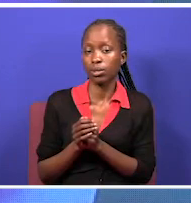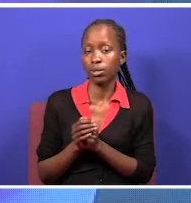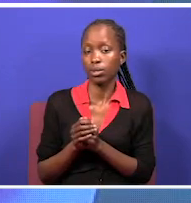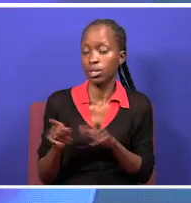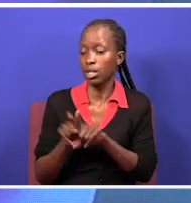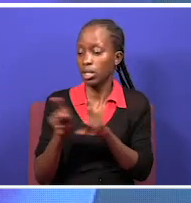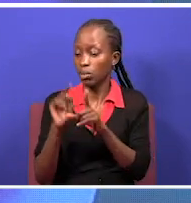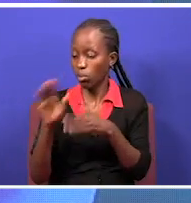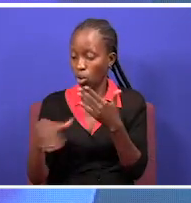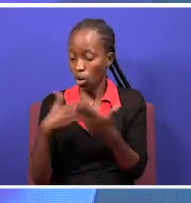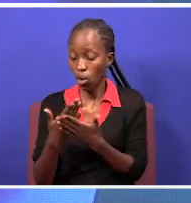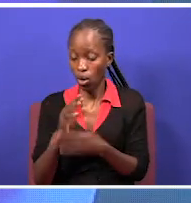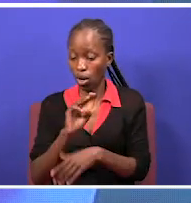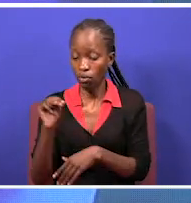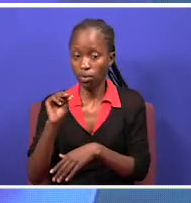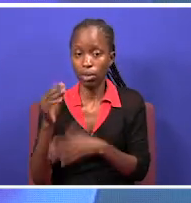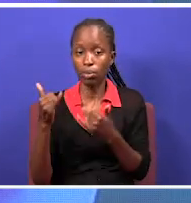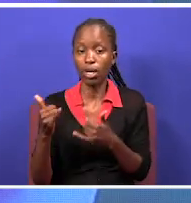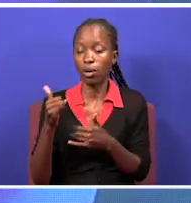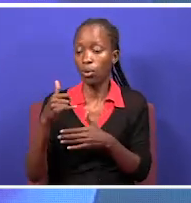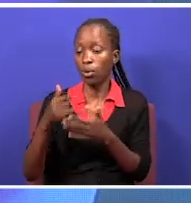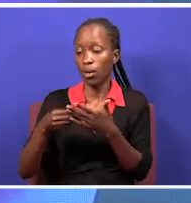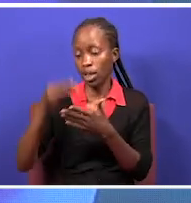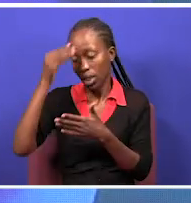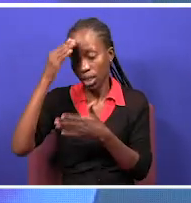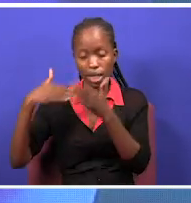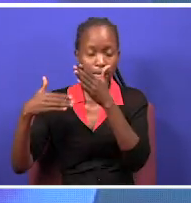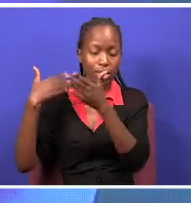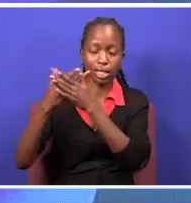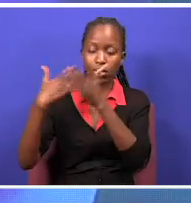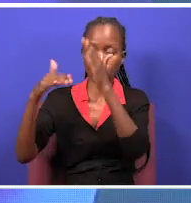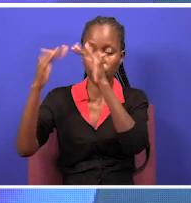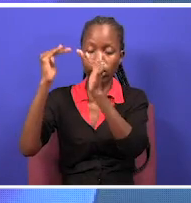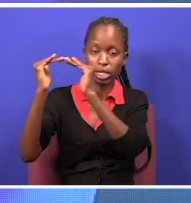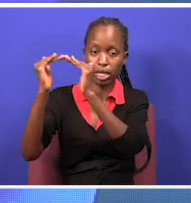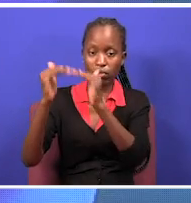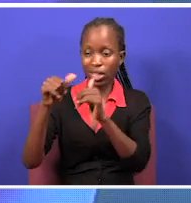all of them studied up to university level, some beyond.